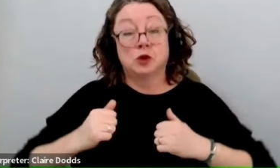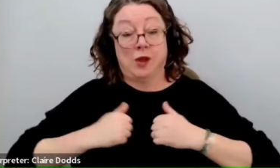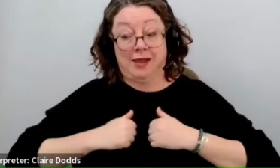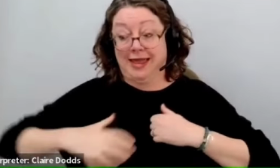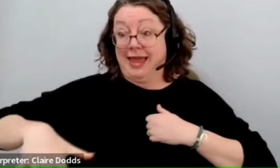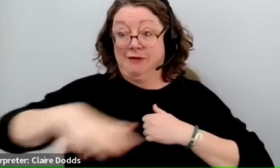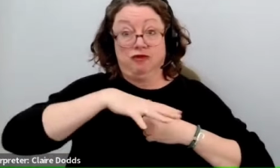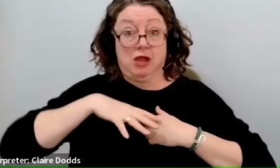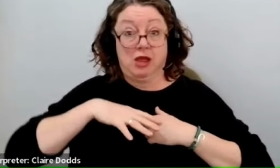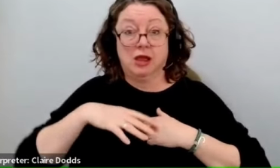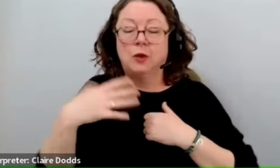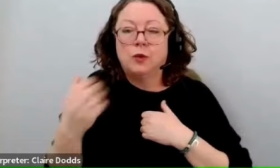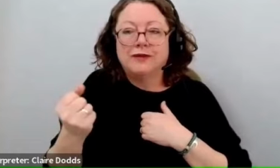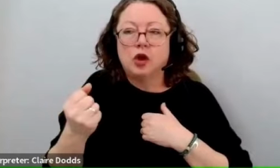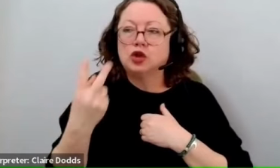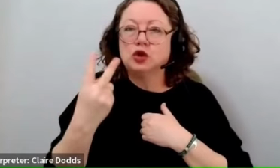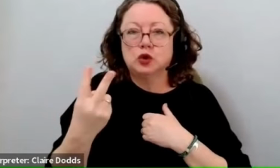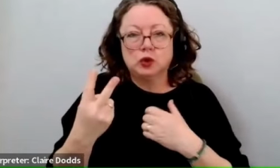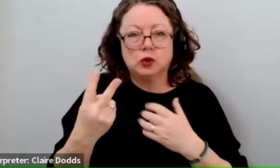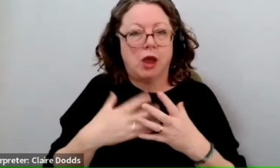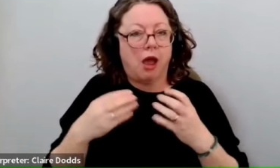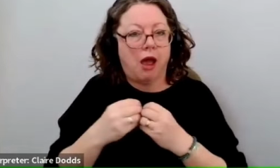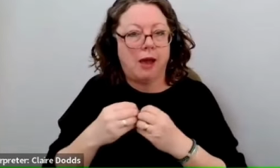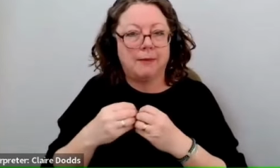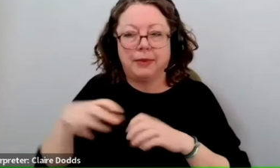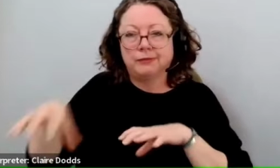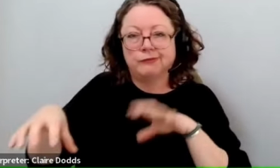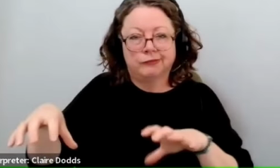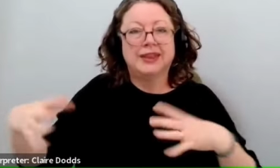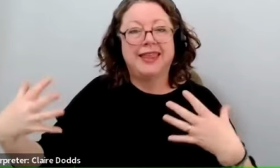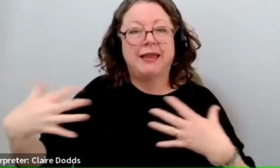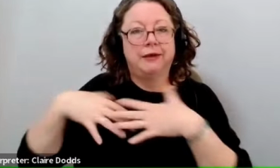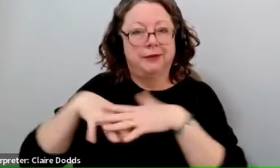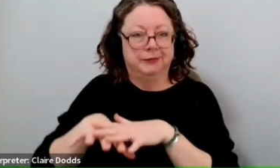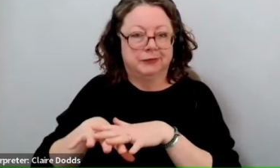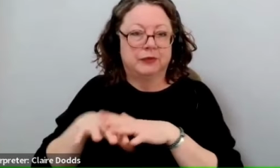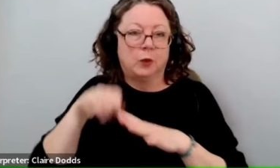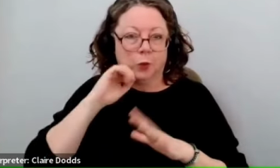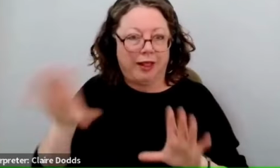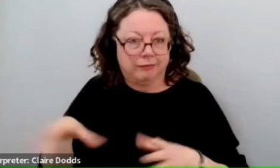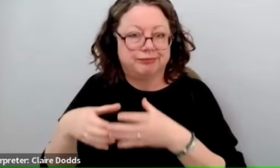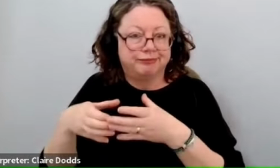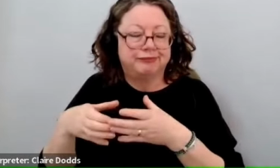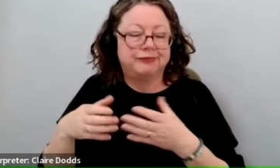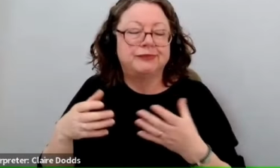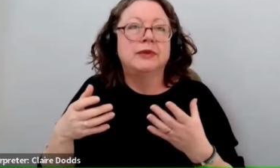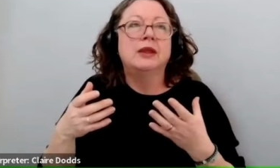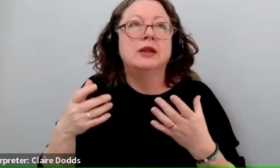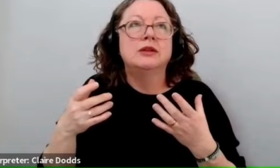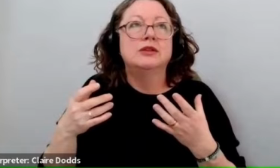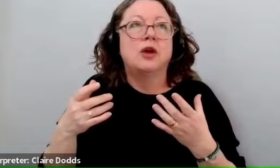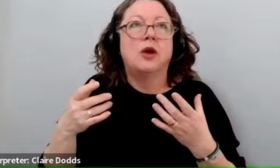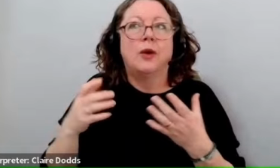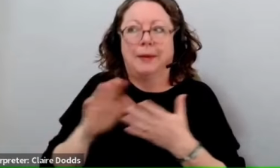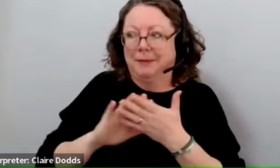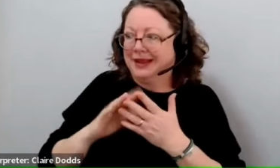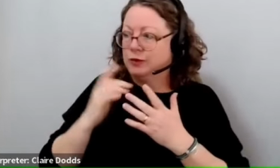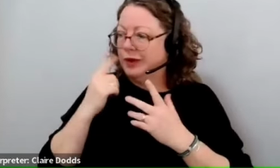my area where we've got what were two large hub areas coming together, not dissimilar to yours,